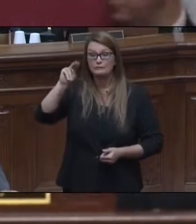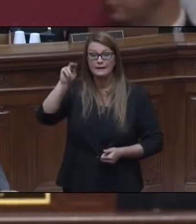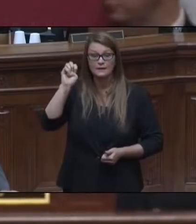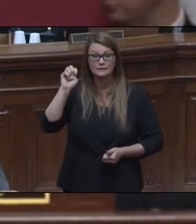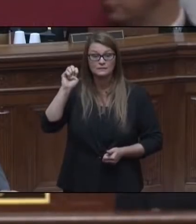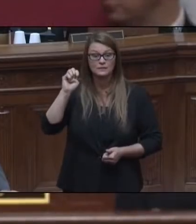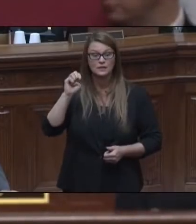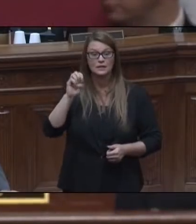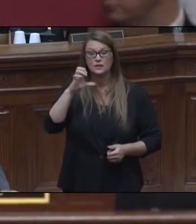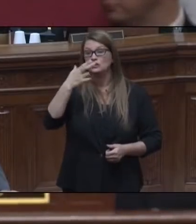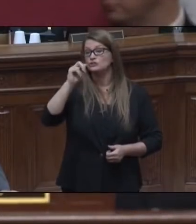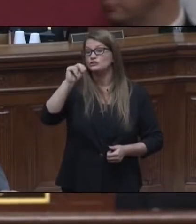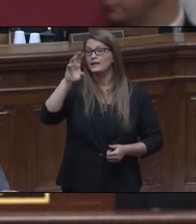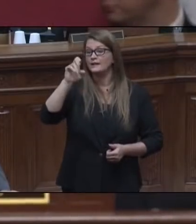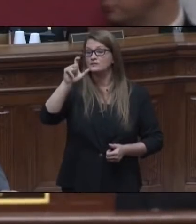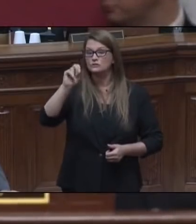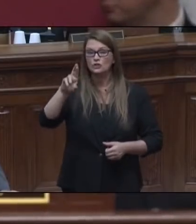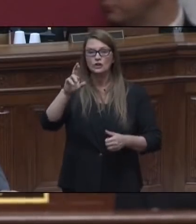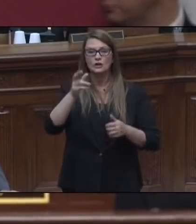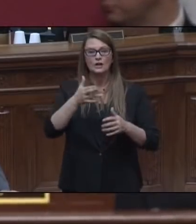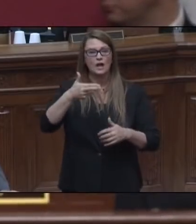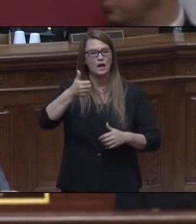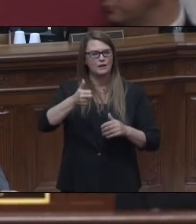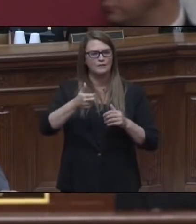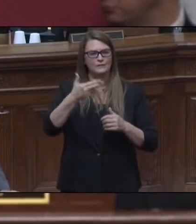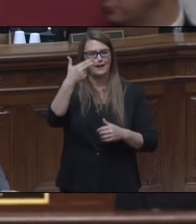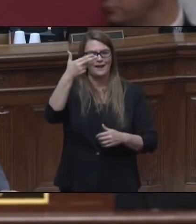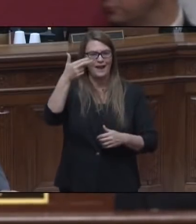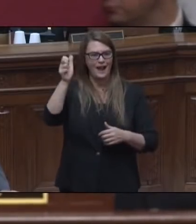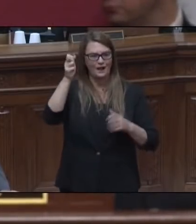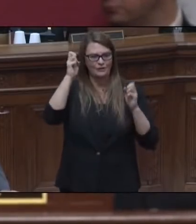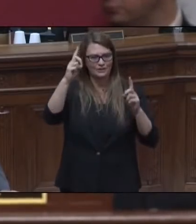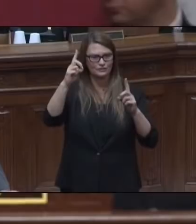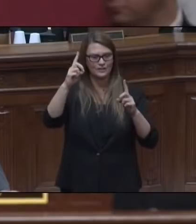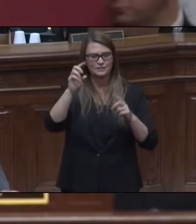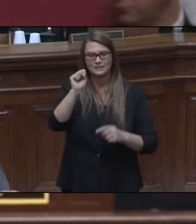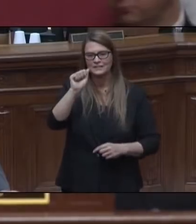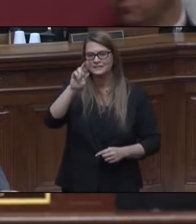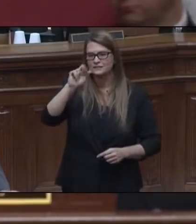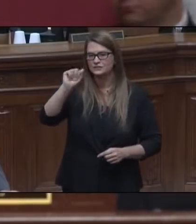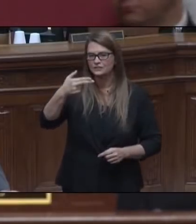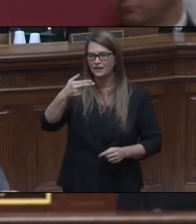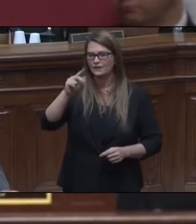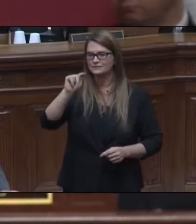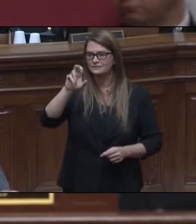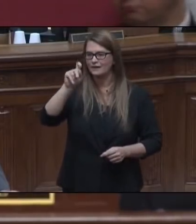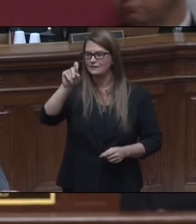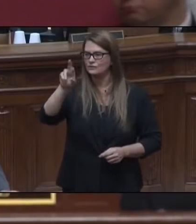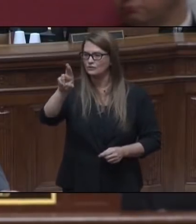Our Chancellor of West Virginia Higher Education Policy Commission, Sarah Armstrong Tucker.